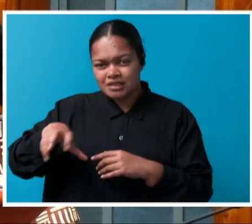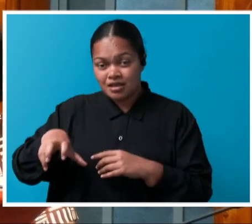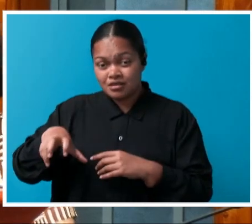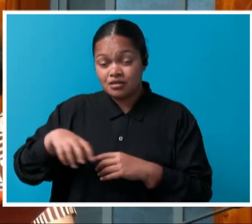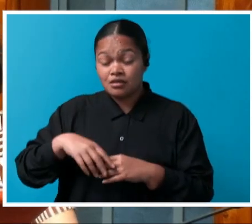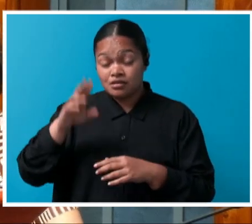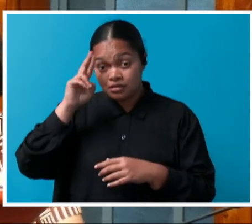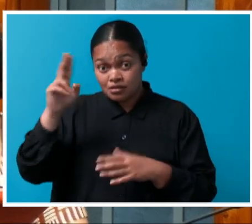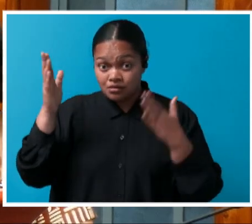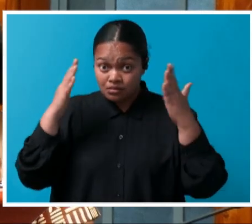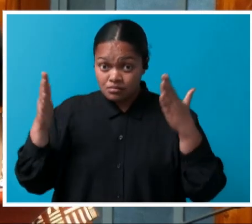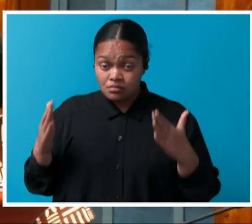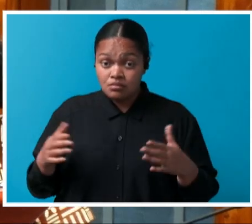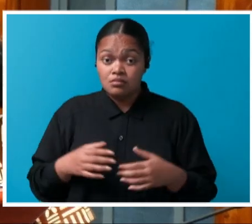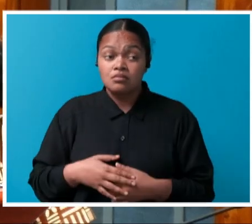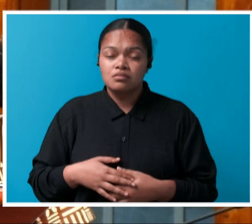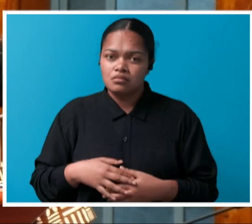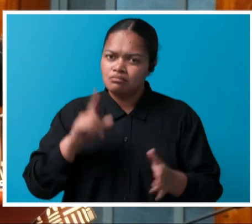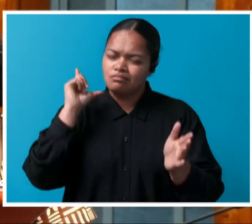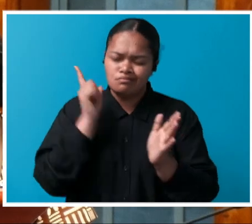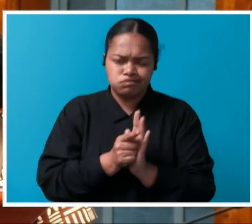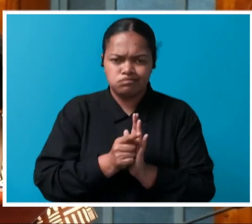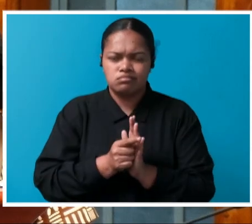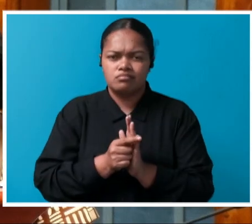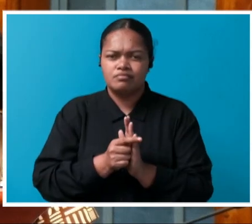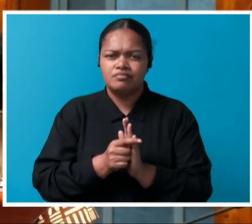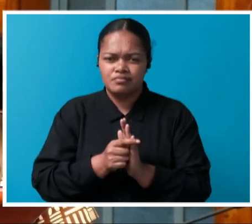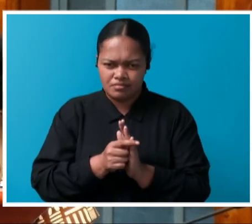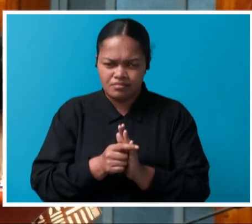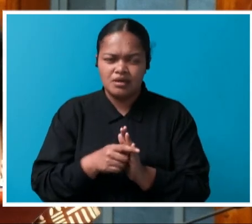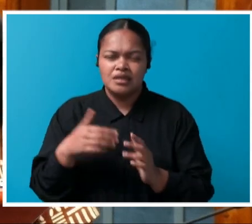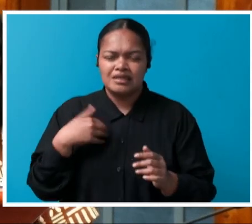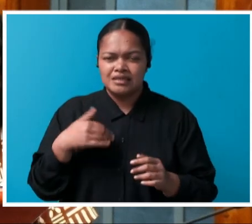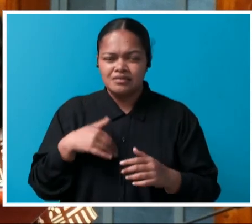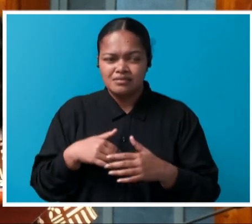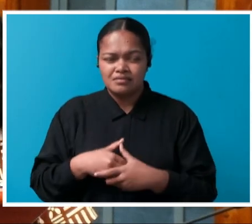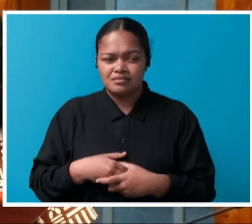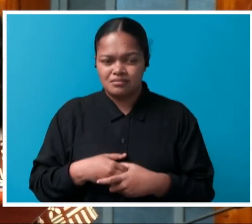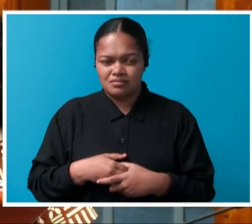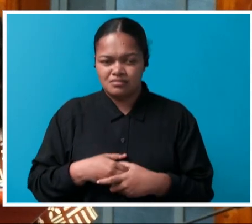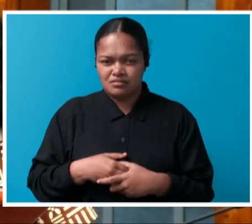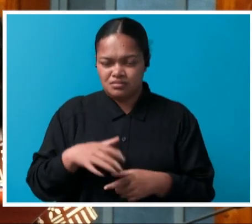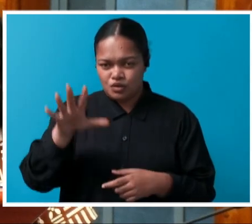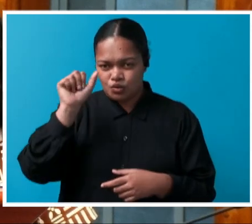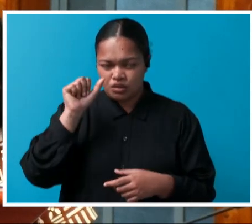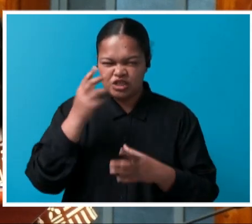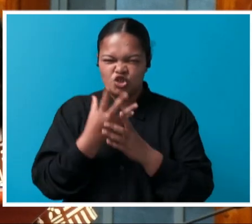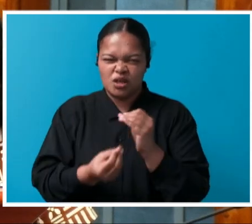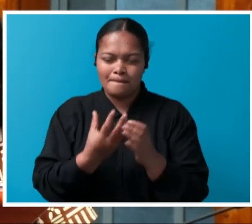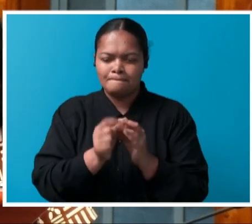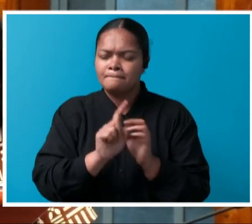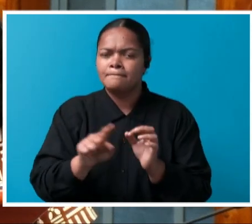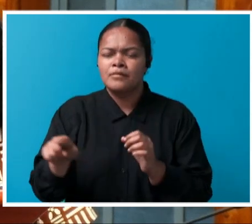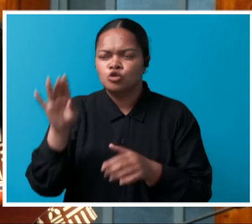sir, automatic progression has created a culture of complacency, leaving knowledge gaps among students and